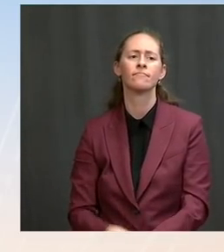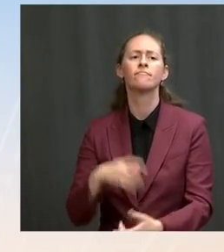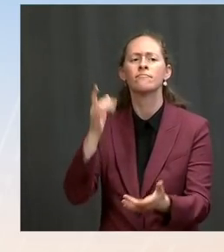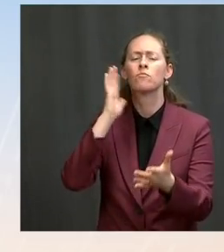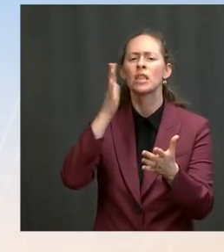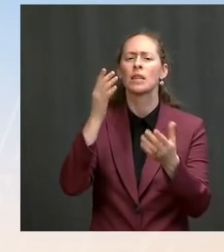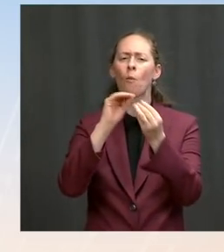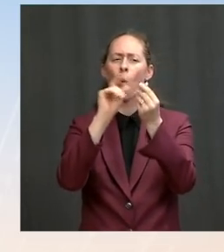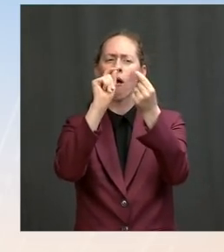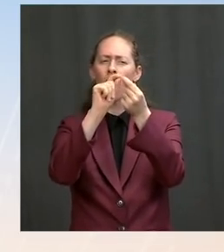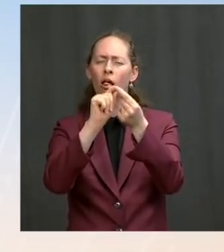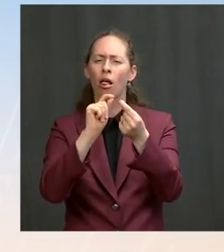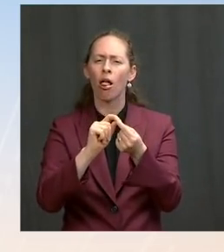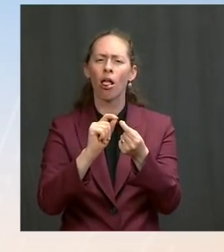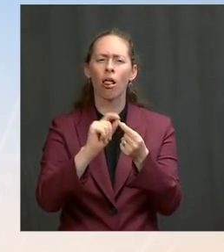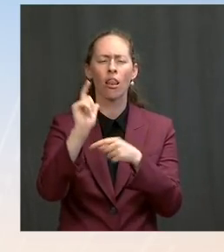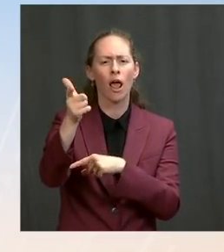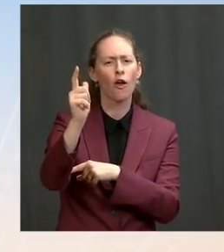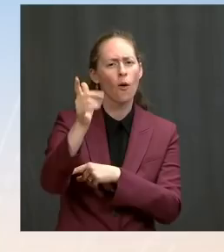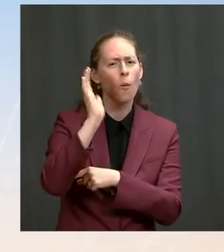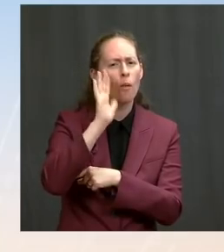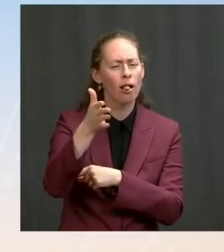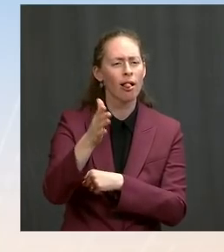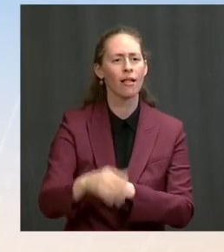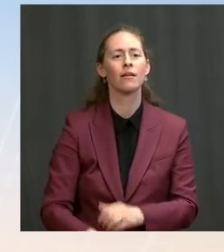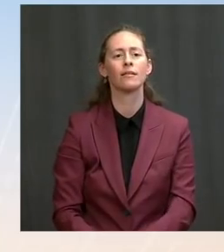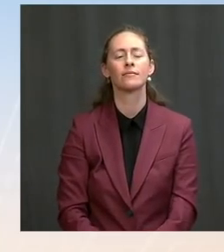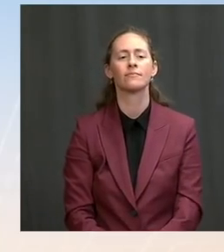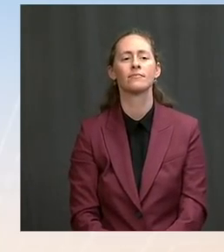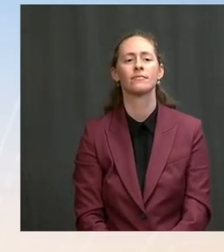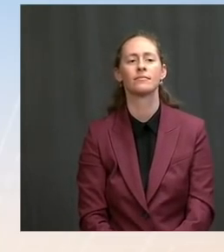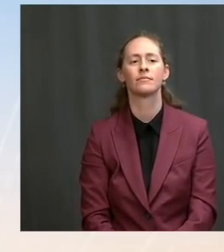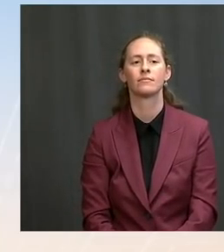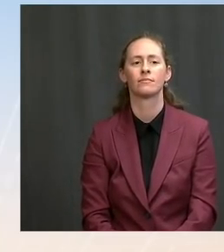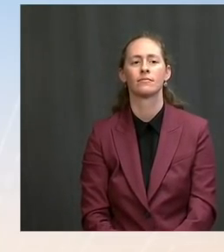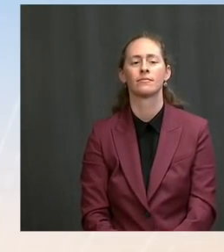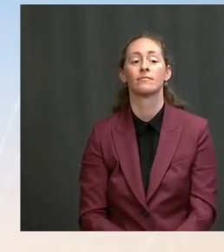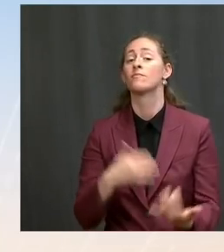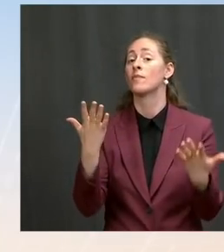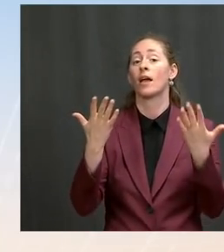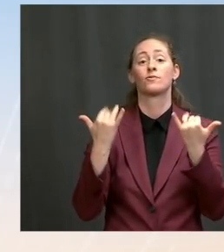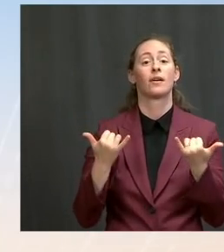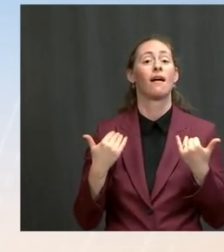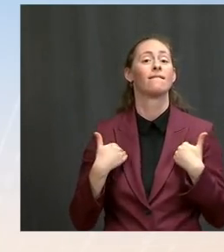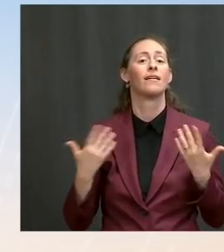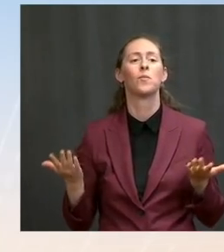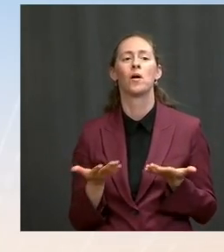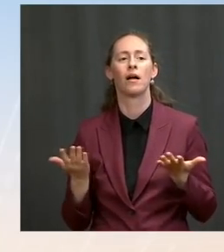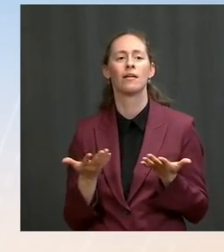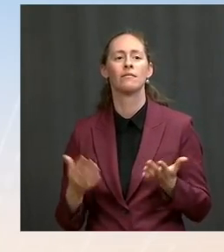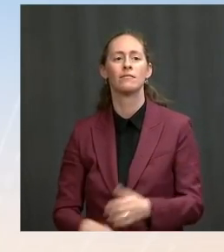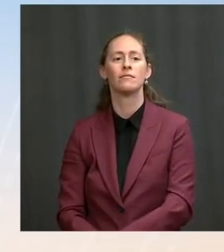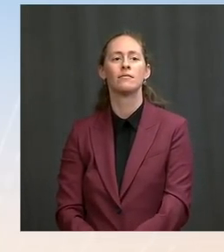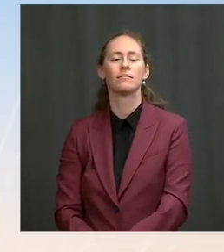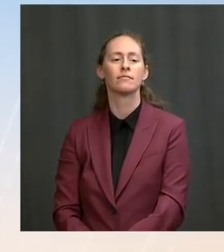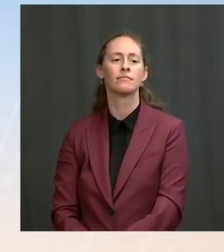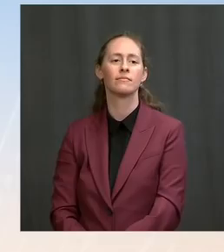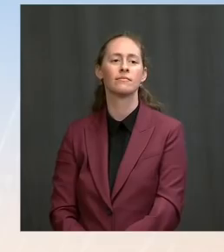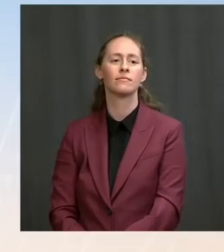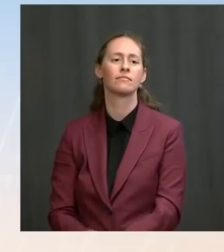them all available to you. So let me outline for you what we have at this point, which is pretty consistent with what I outlined just yesterday. Just one